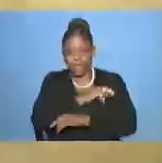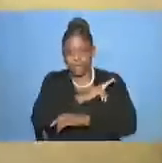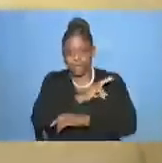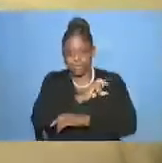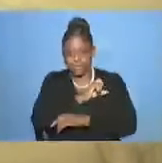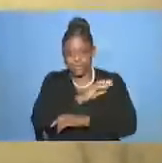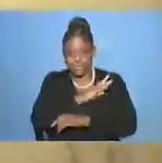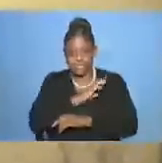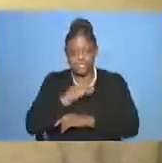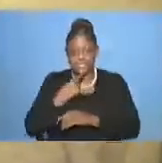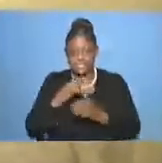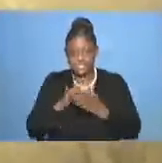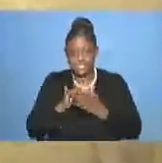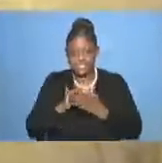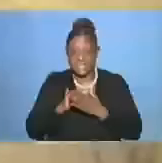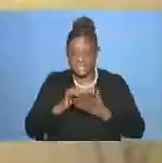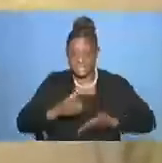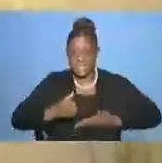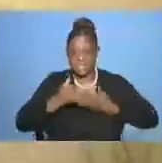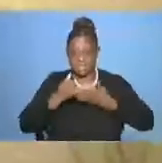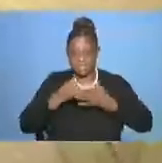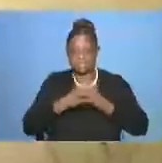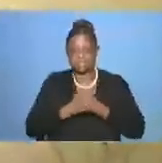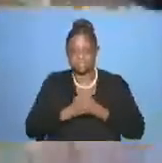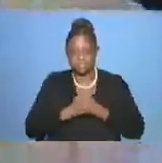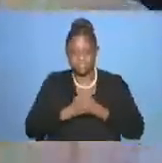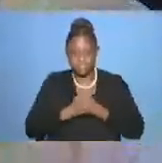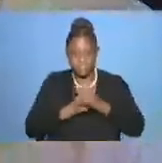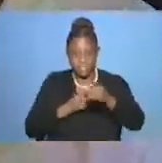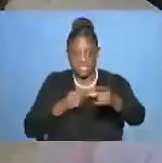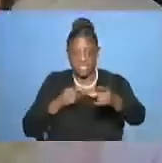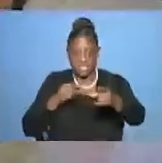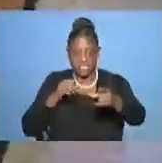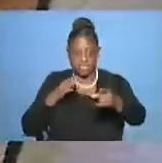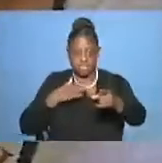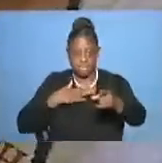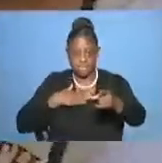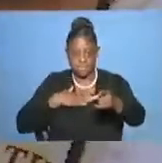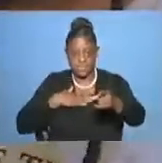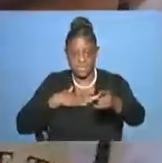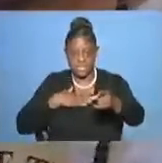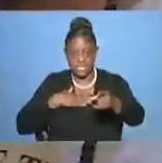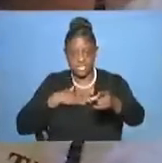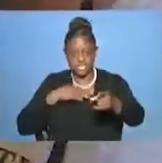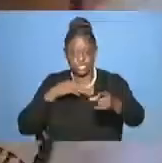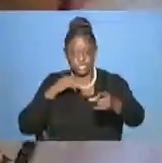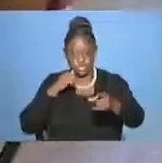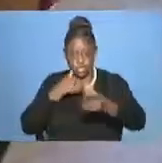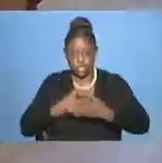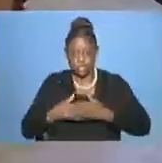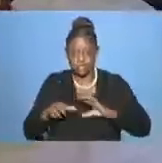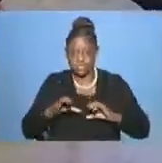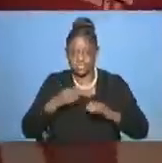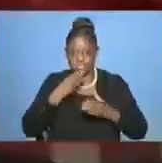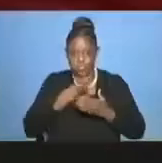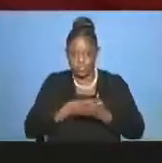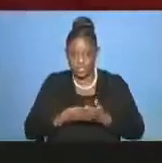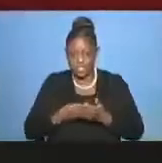program has long proven its value. If she's successful at it, she would be my third child that would actually have been through this